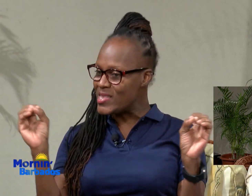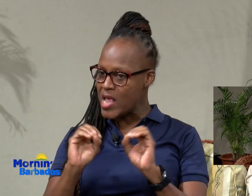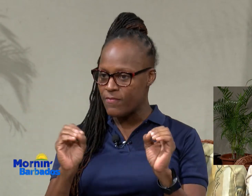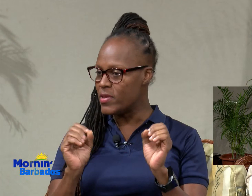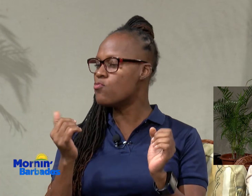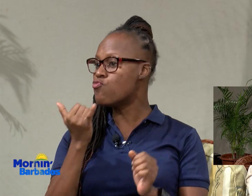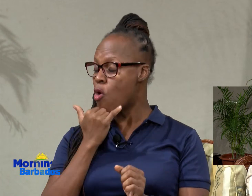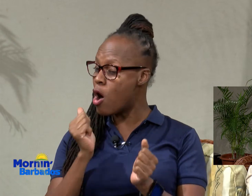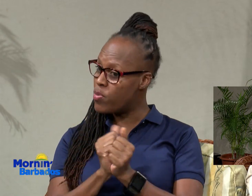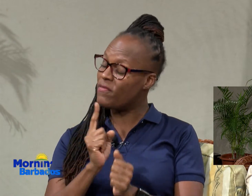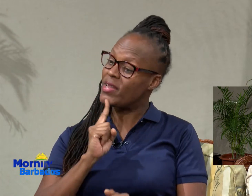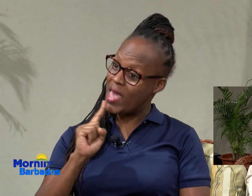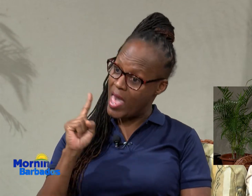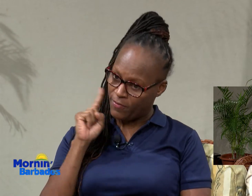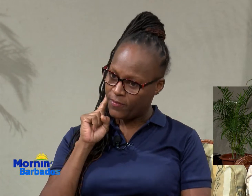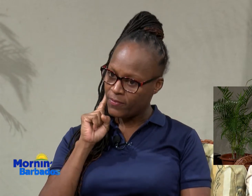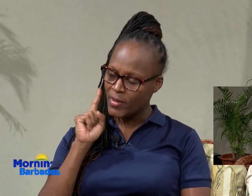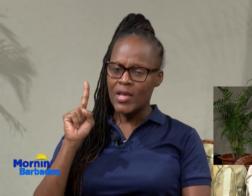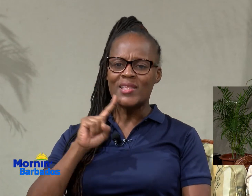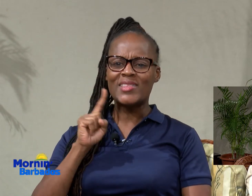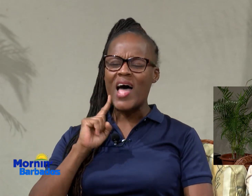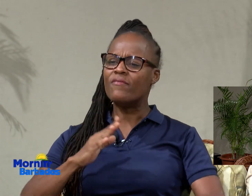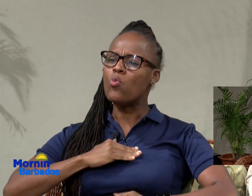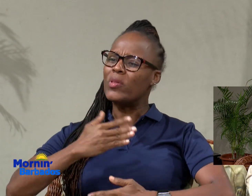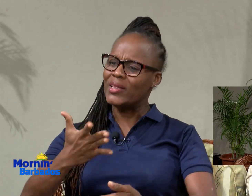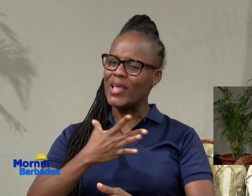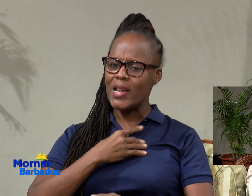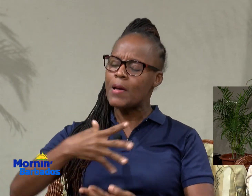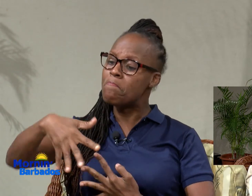Hearing people need to be respectful of deaf.